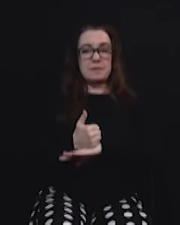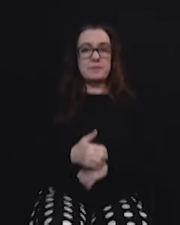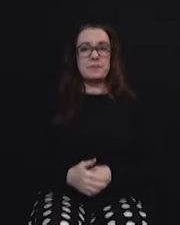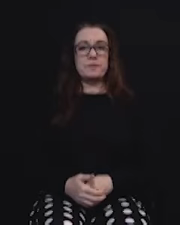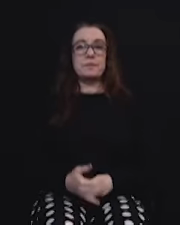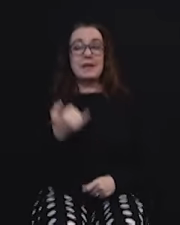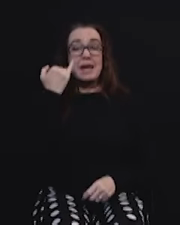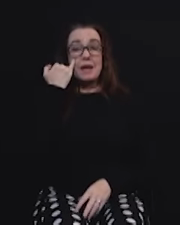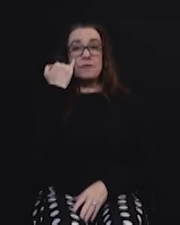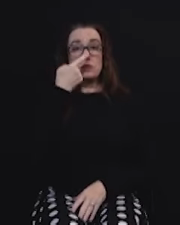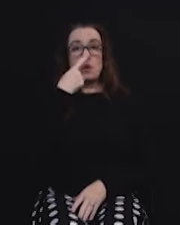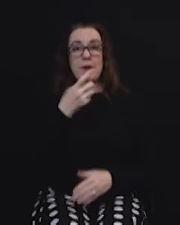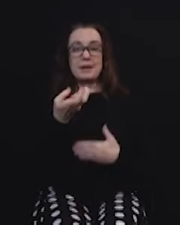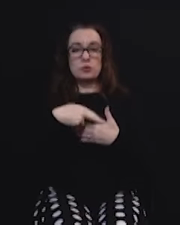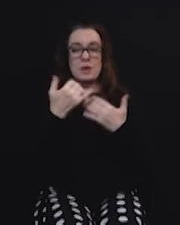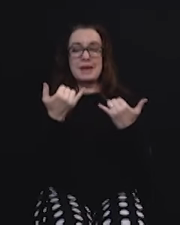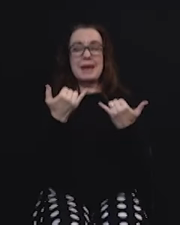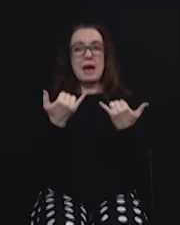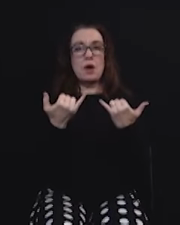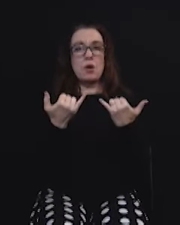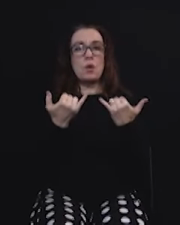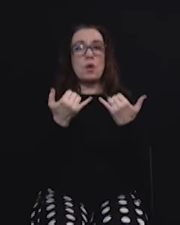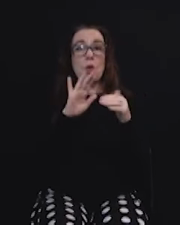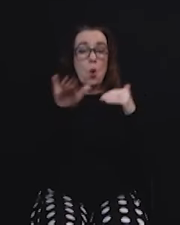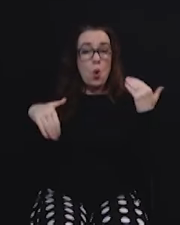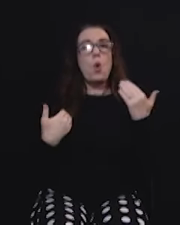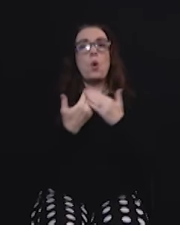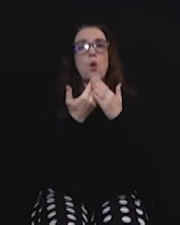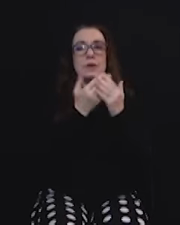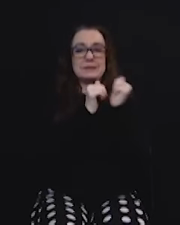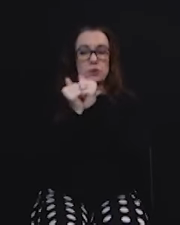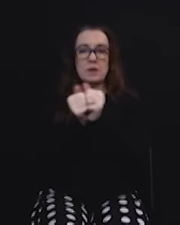And if you would now join me in a corporate prayer of contrition.